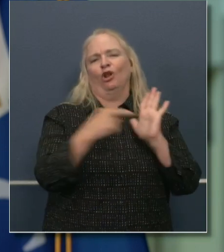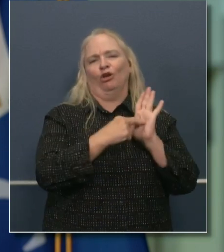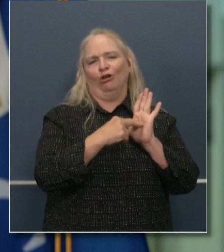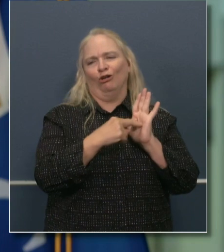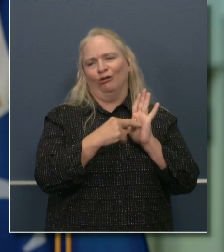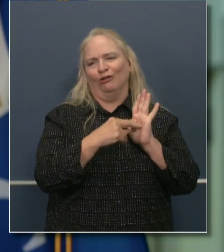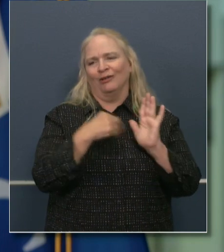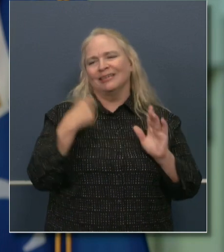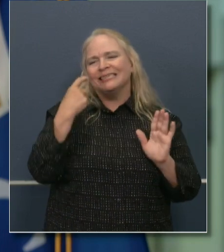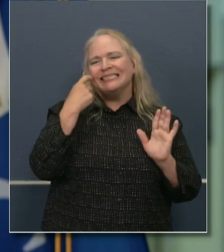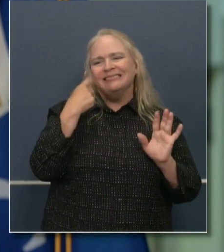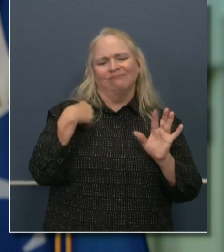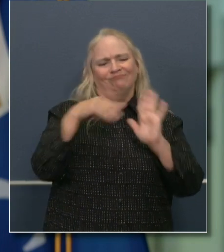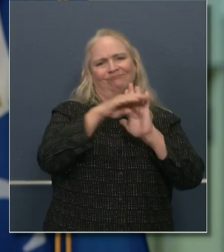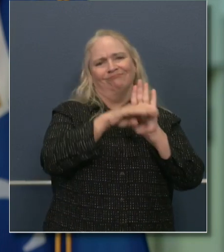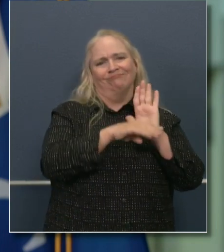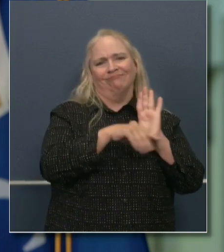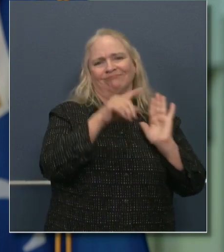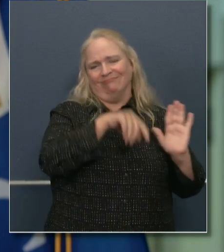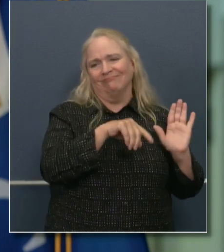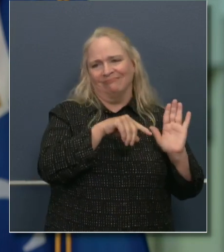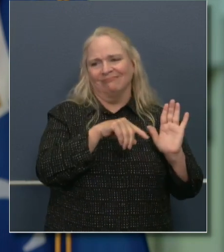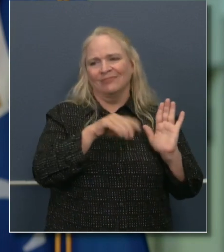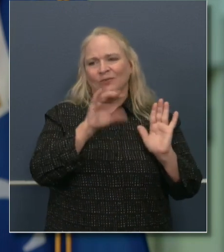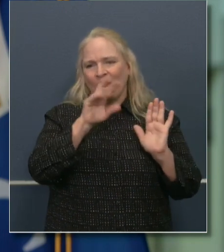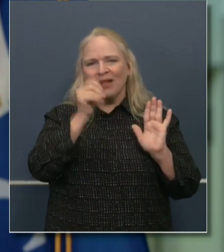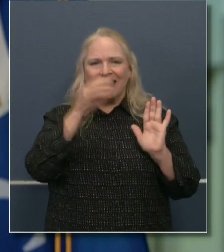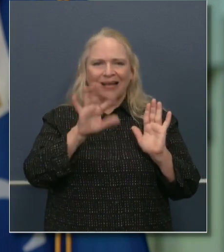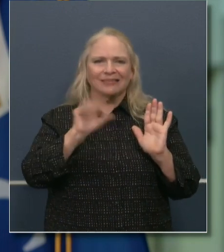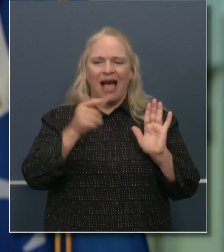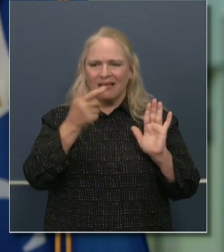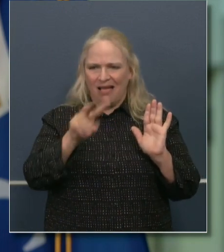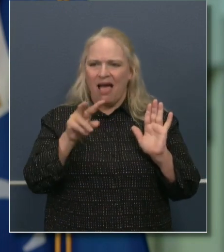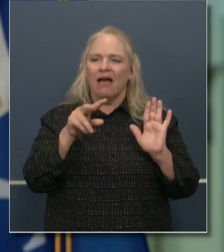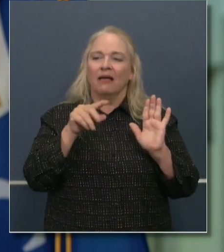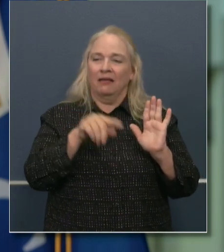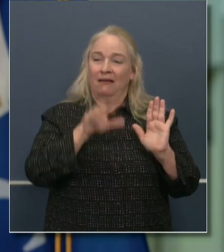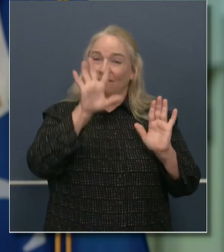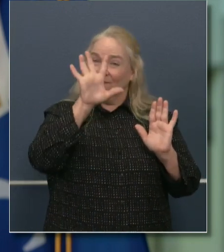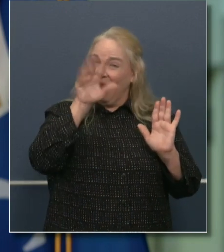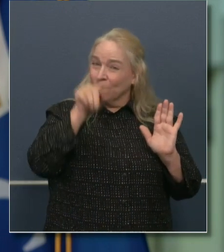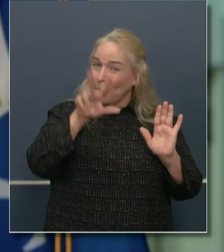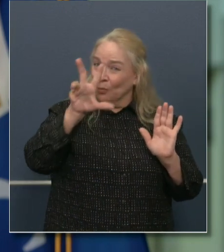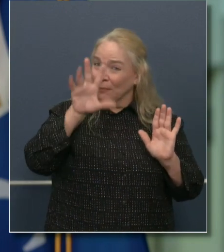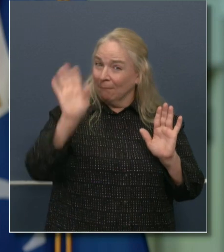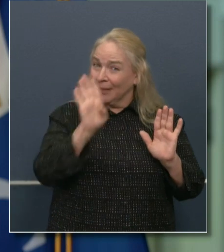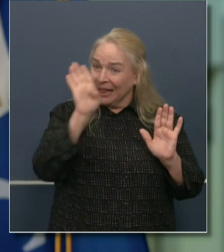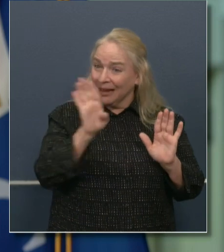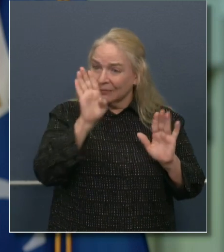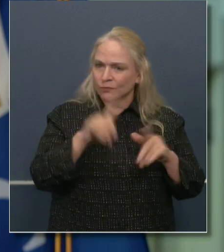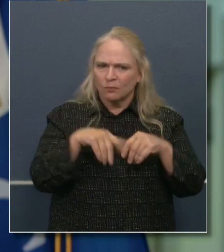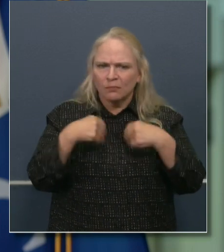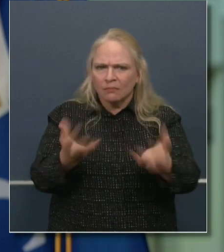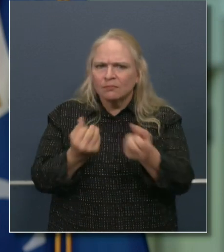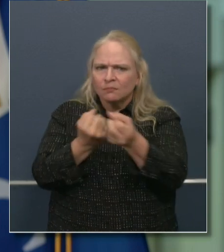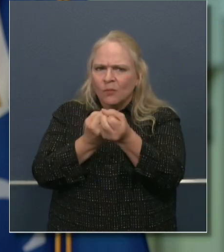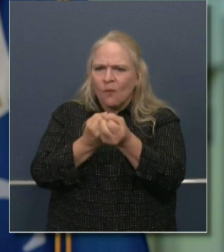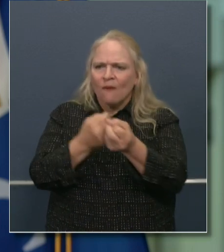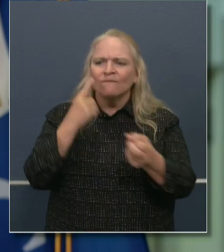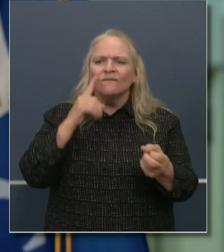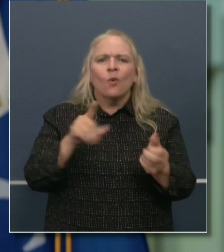we put up in the statutory language, not just the guidance we put out through the Department of Public Health as it relates to